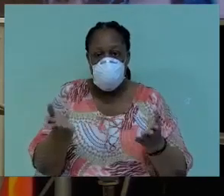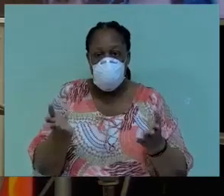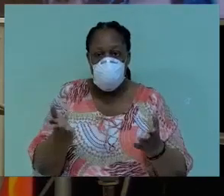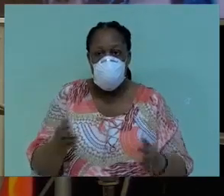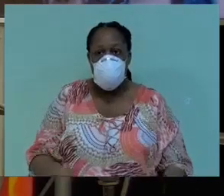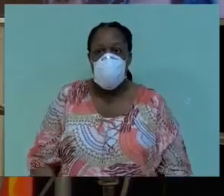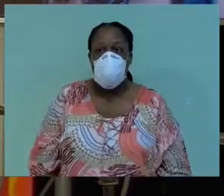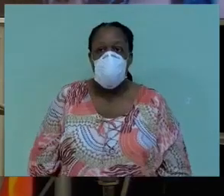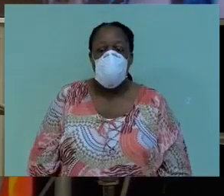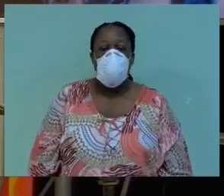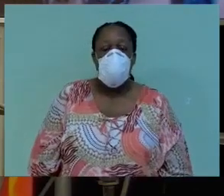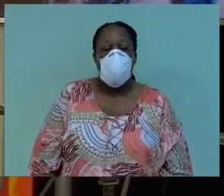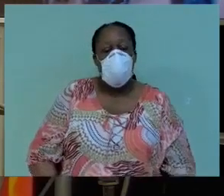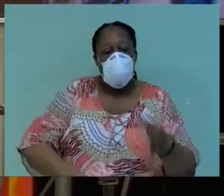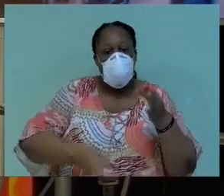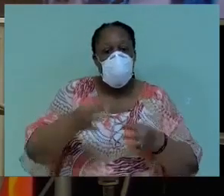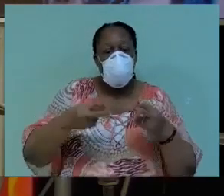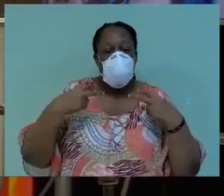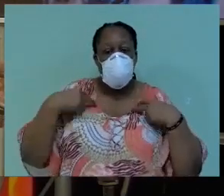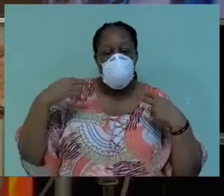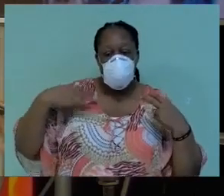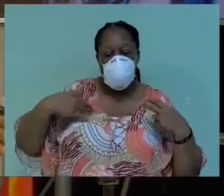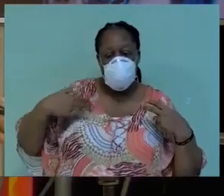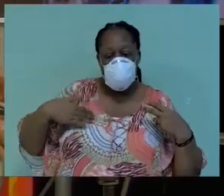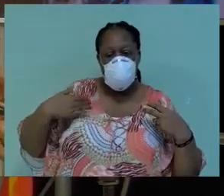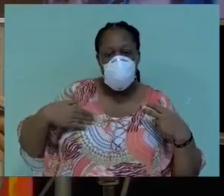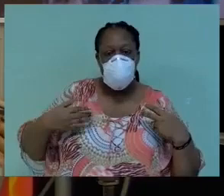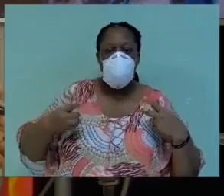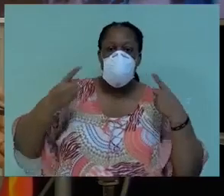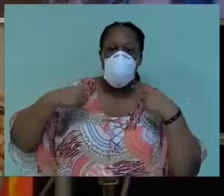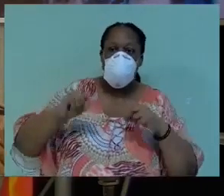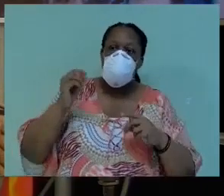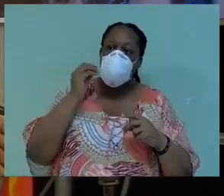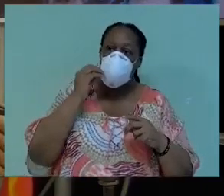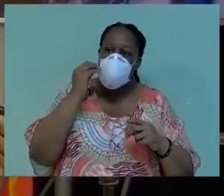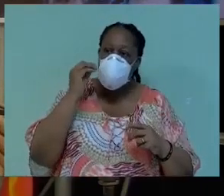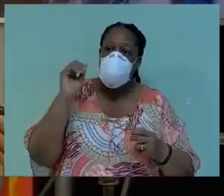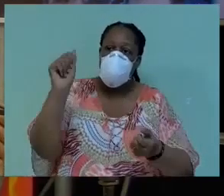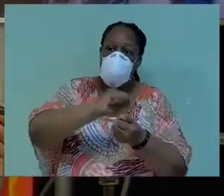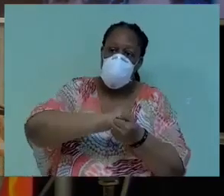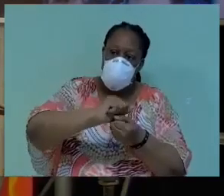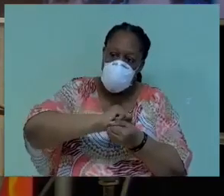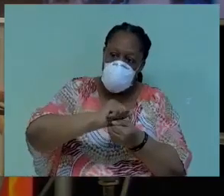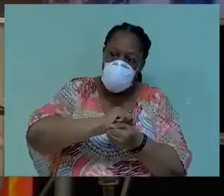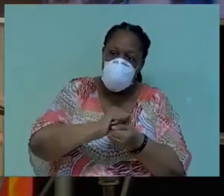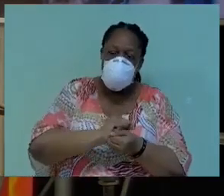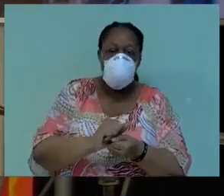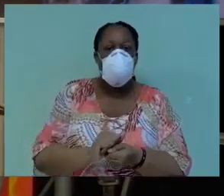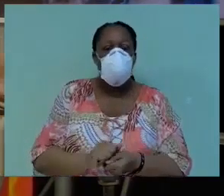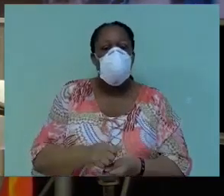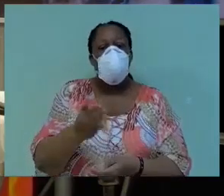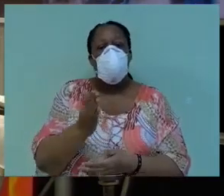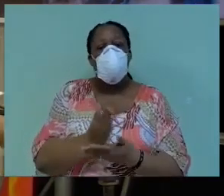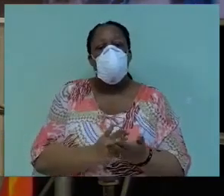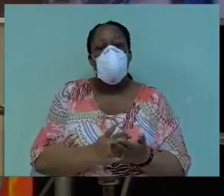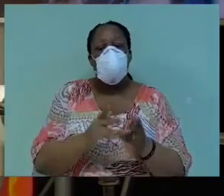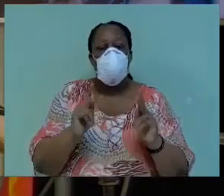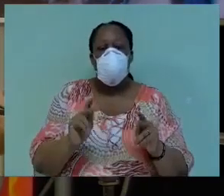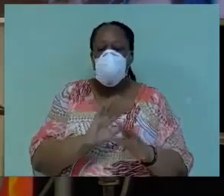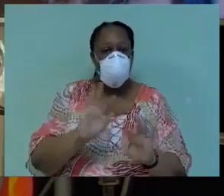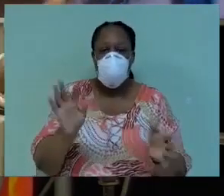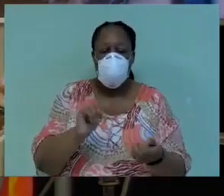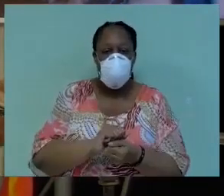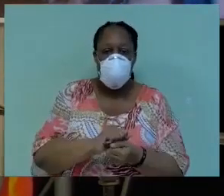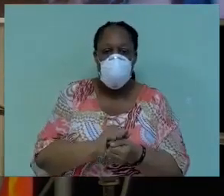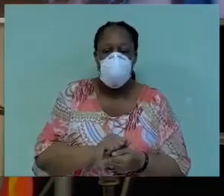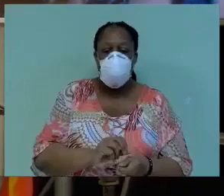to make sure that you wash these masks. There are some persons, they go home, put the cloth face mask down as if it's like their shoes, and they take it up and put it back on